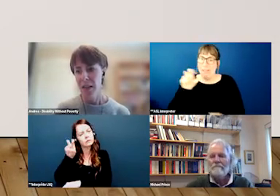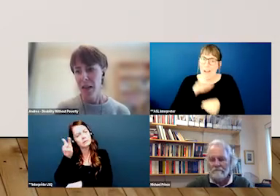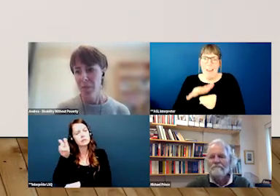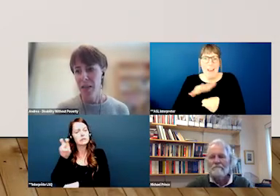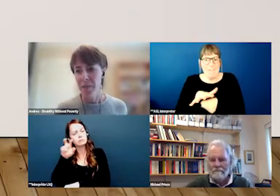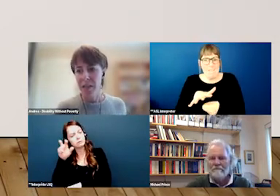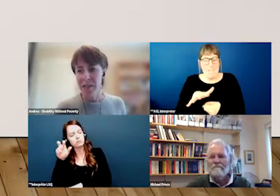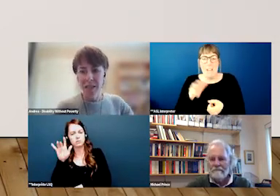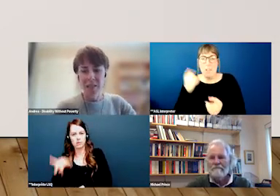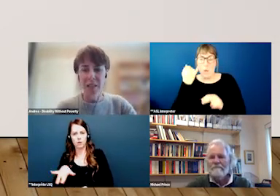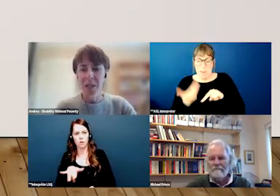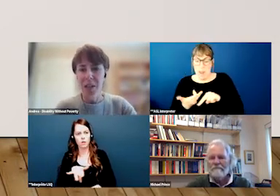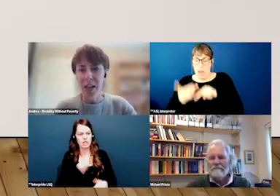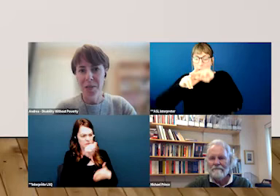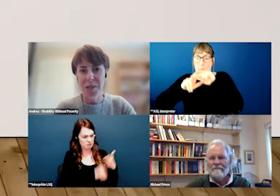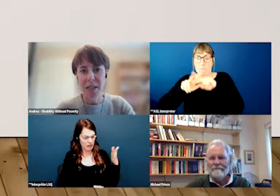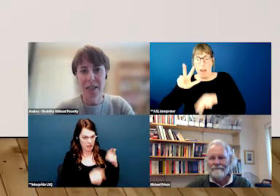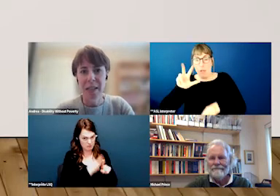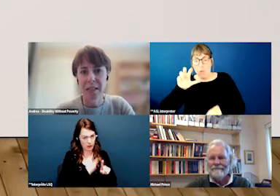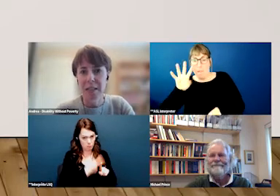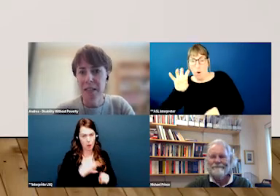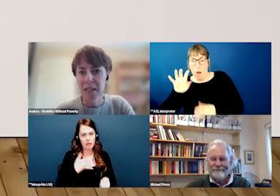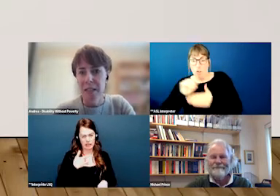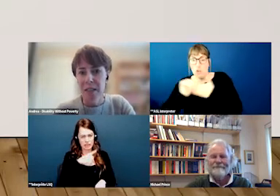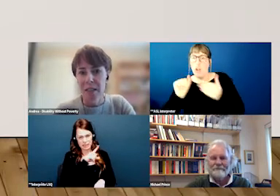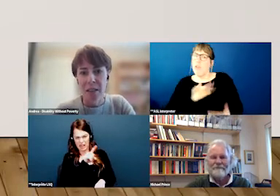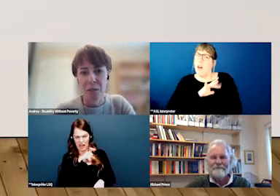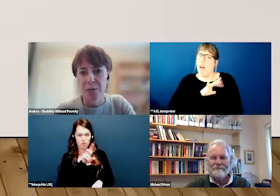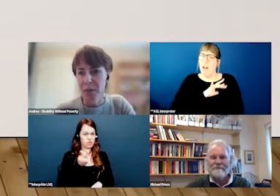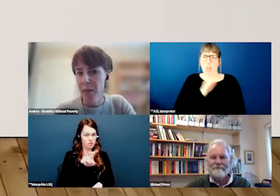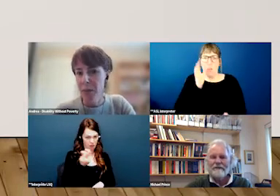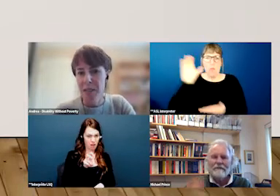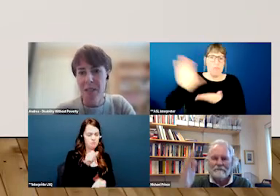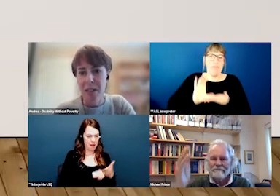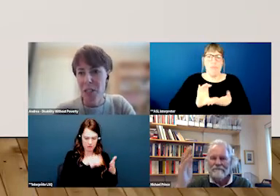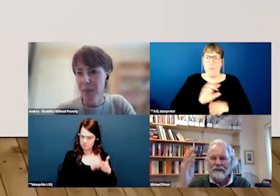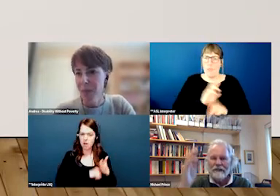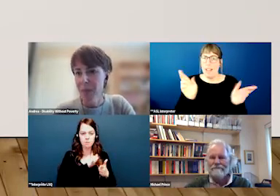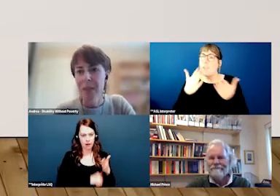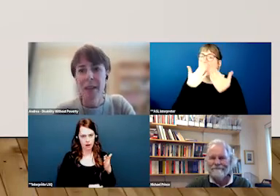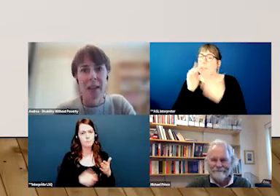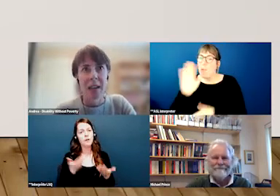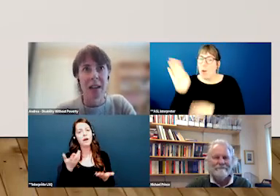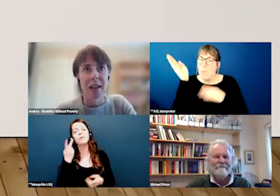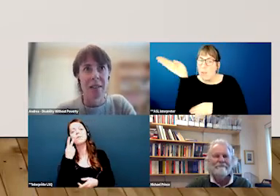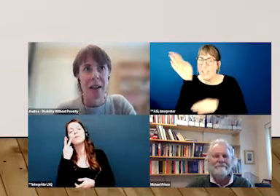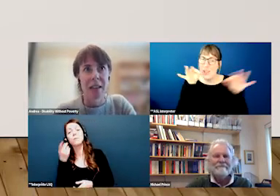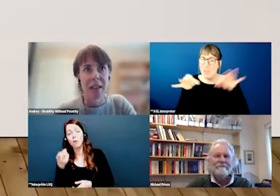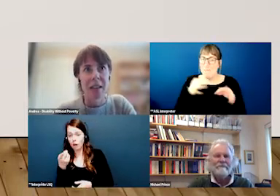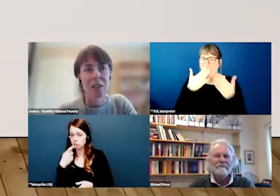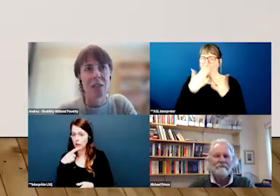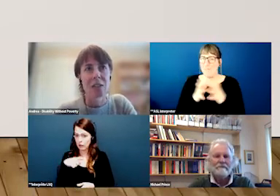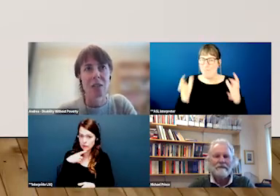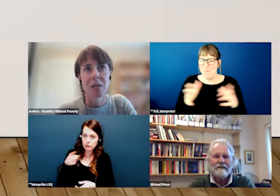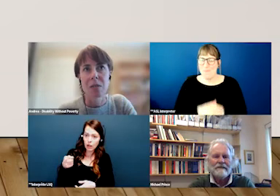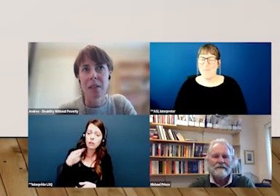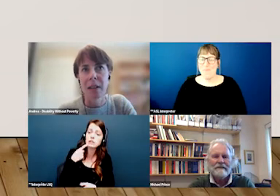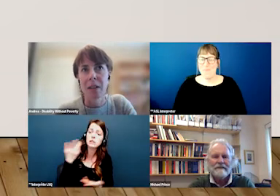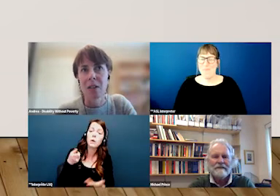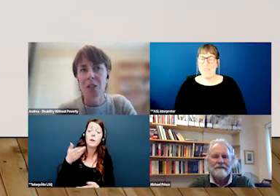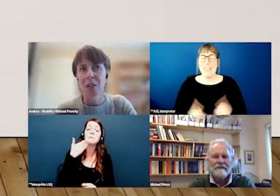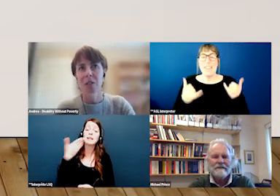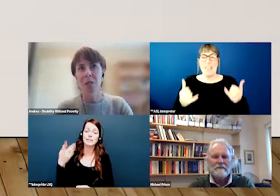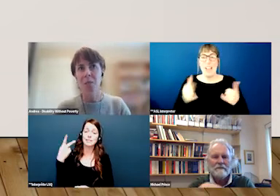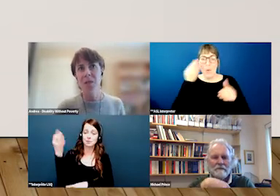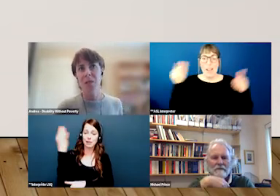So I'm excited to hear what you have to say, and thank you for the presentation. I'd like to